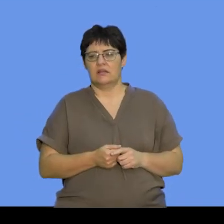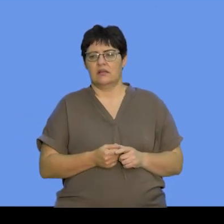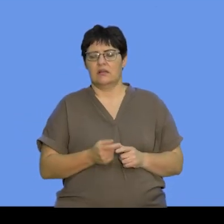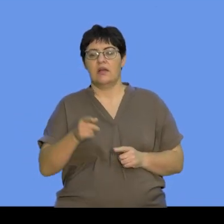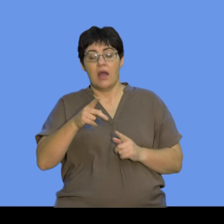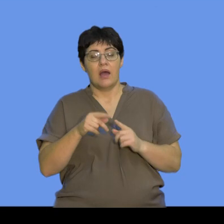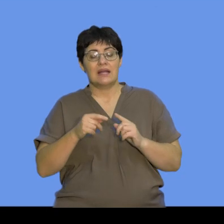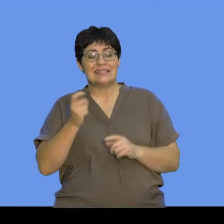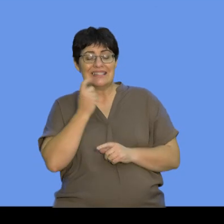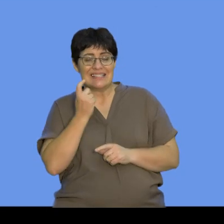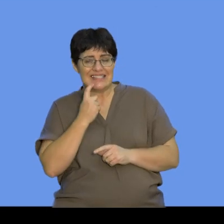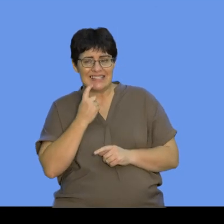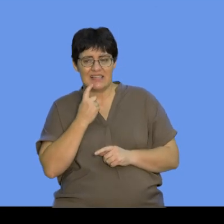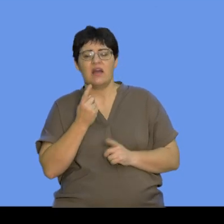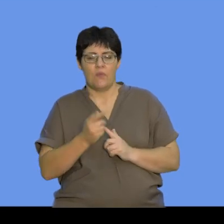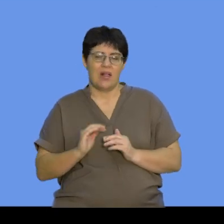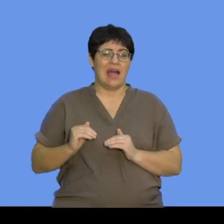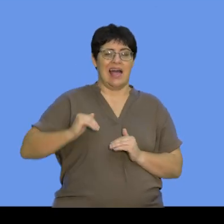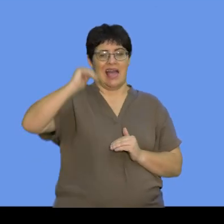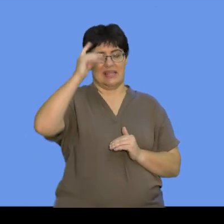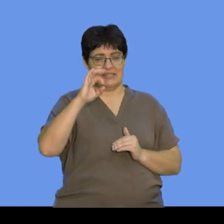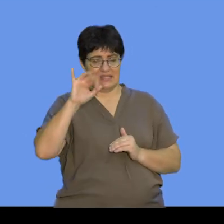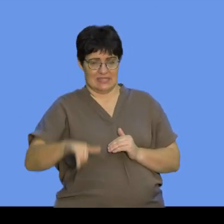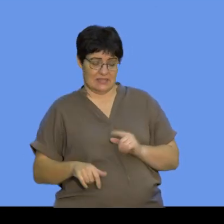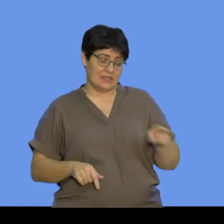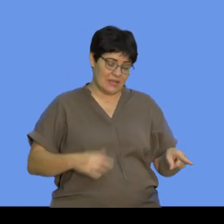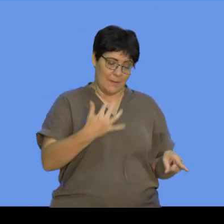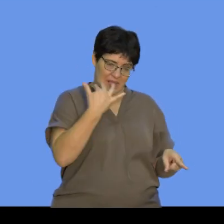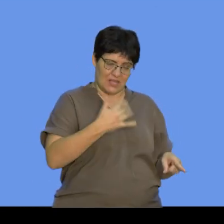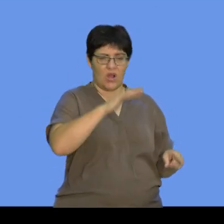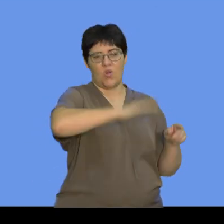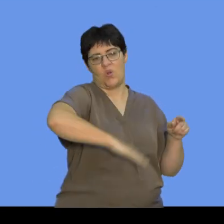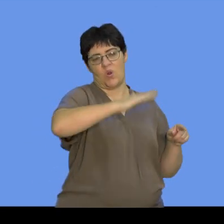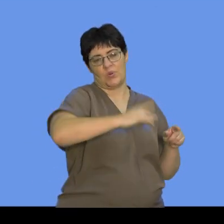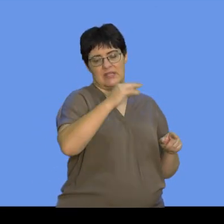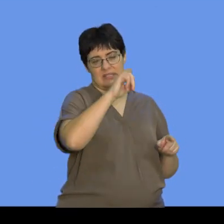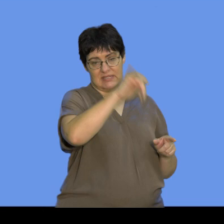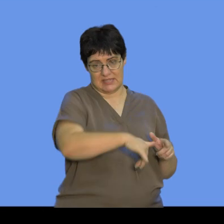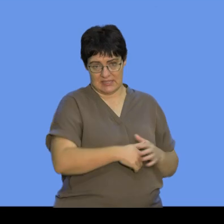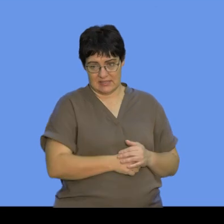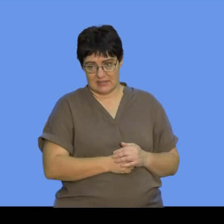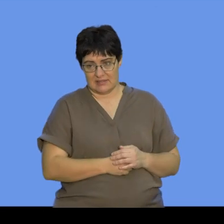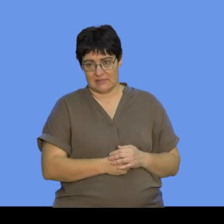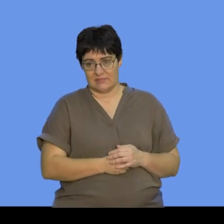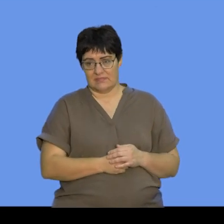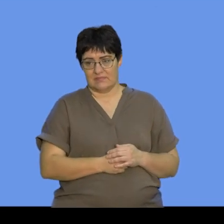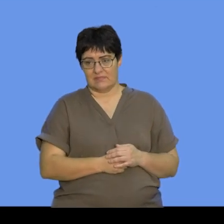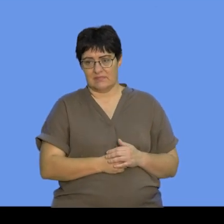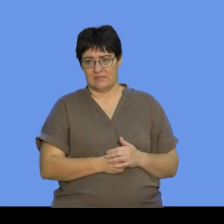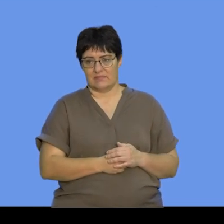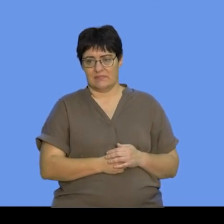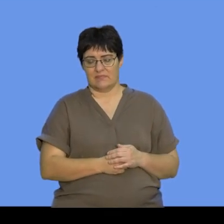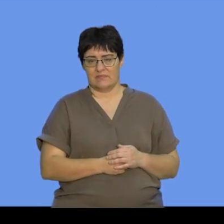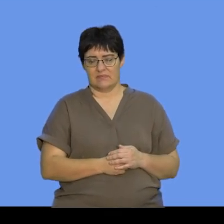actually be a high density, while the plastic is comparatively of lower density. Okay, so